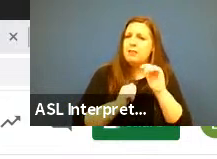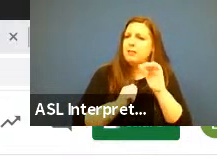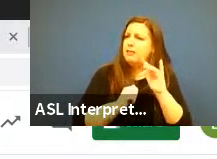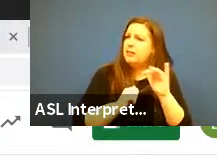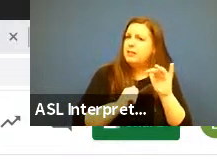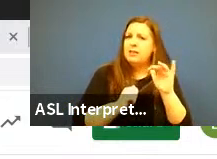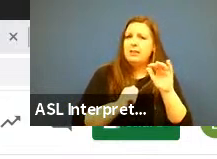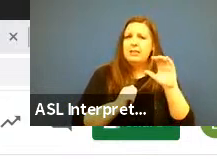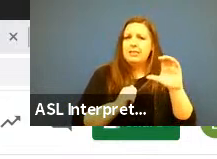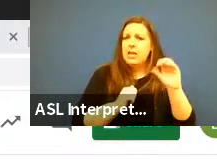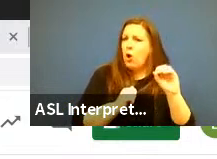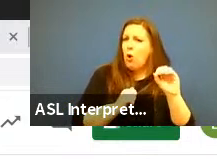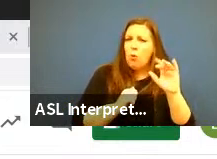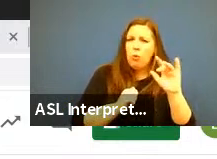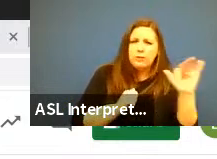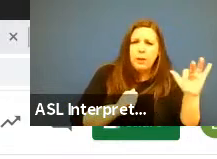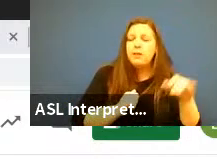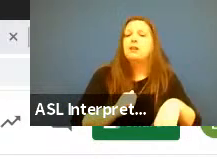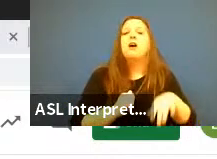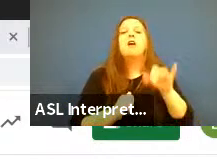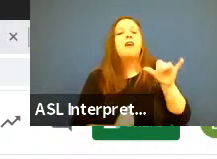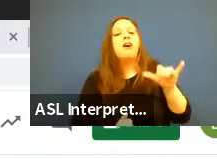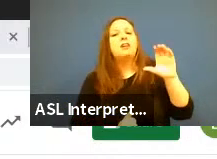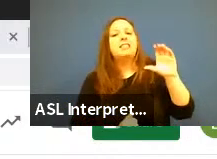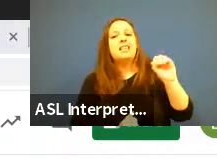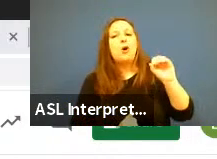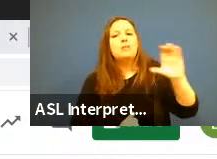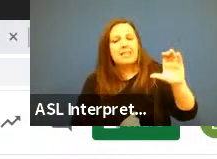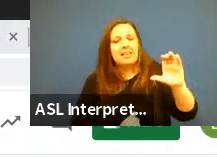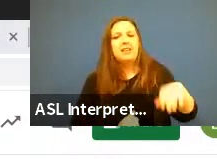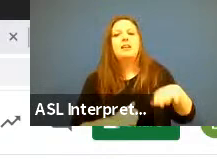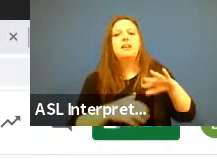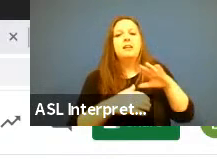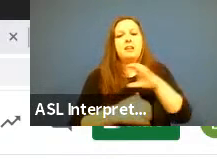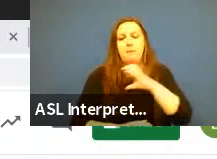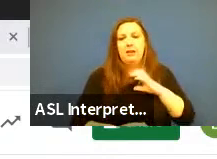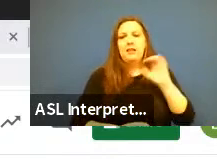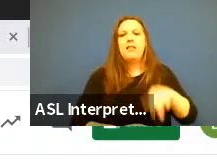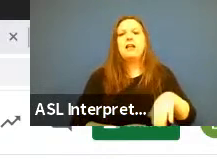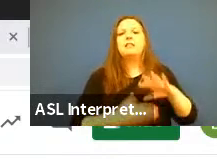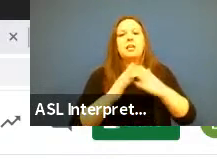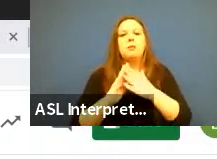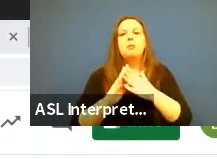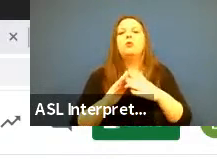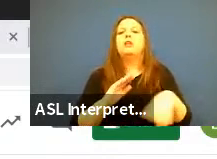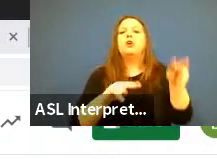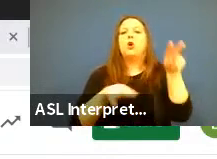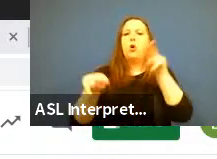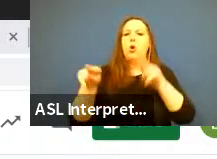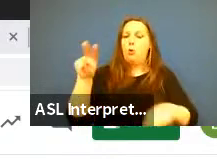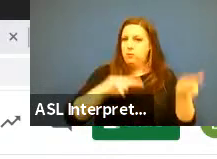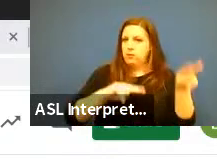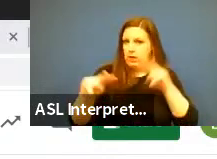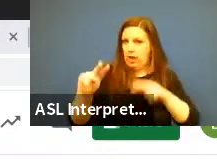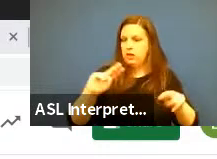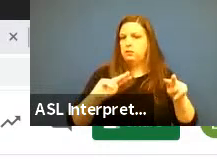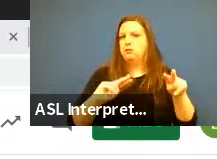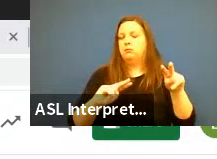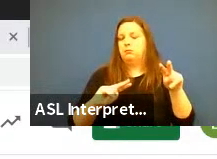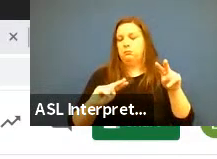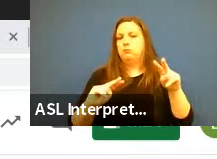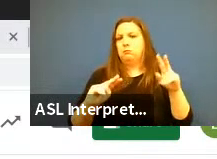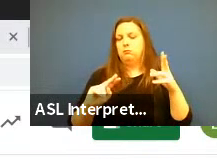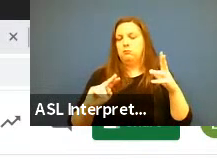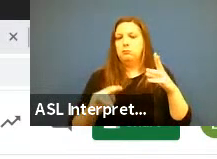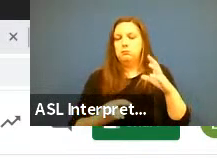about the COC committee. That's the Community Oversight Committee. That committee was organized